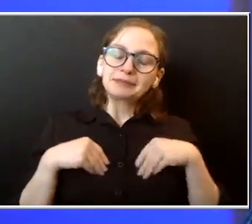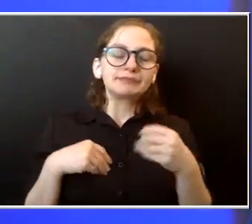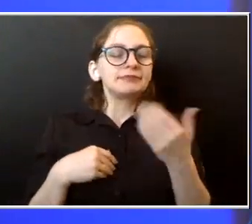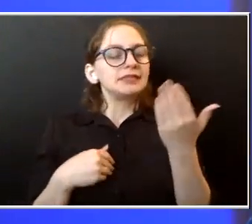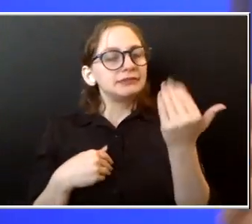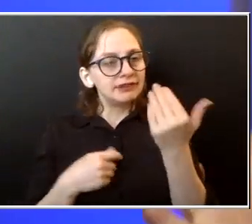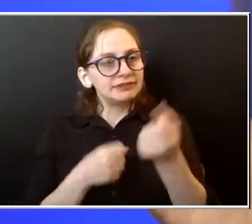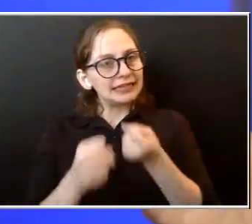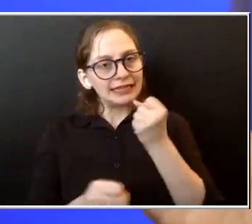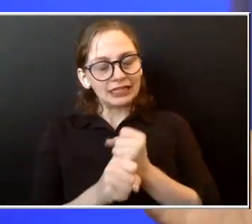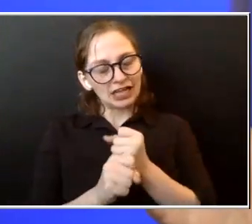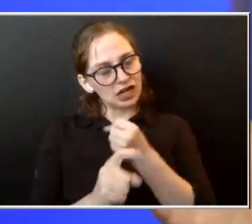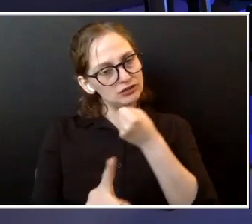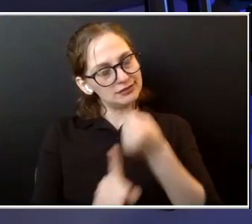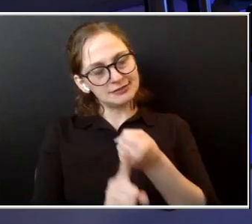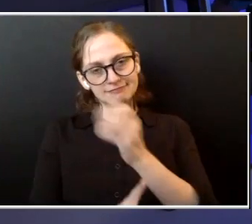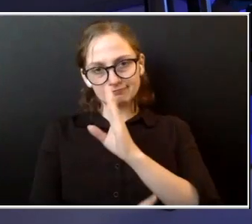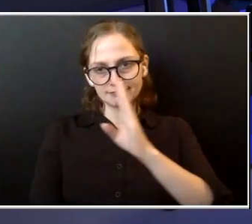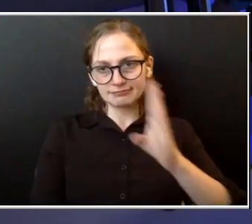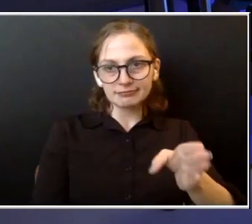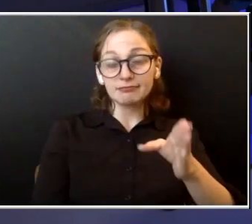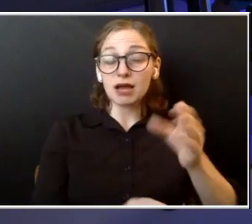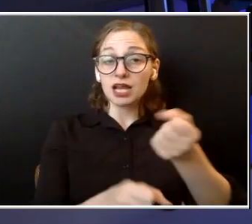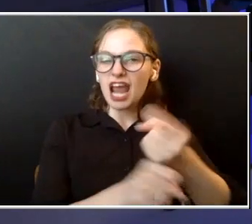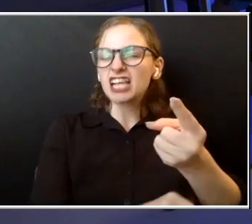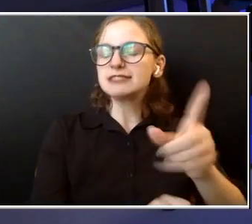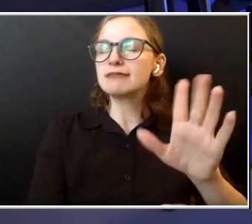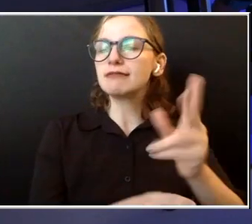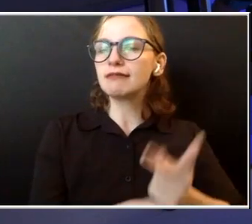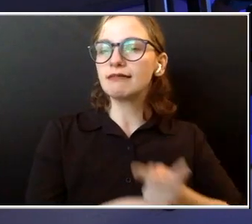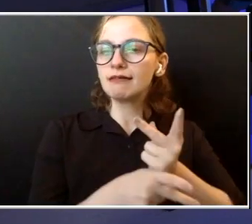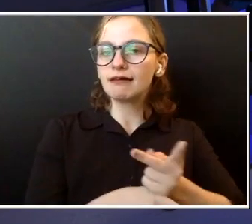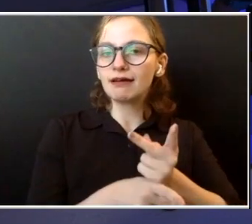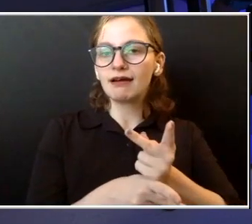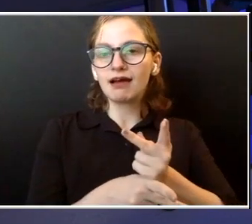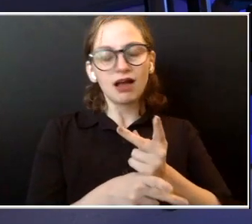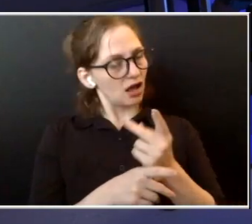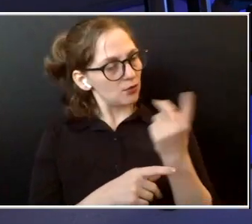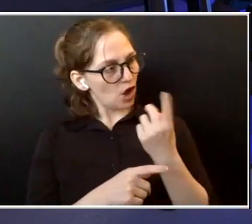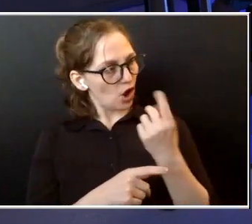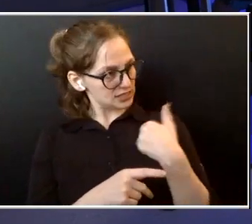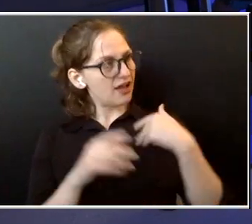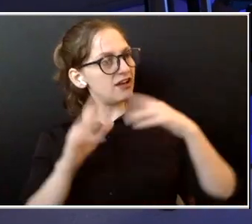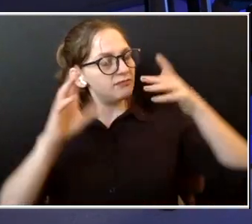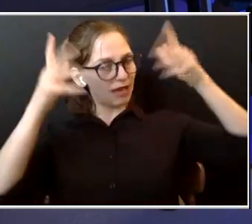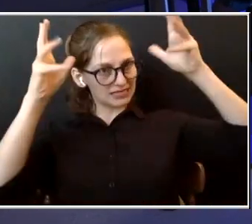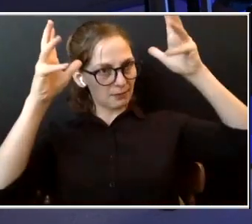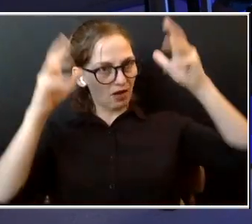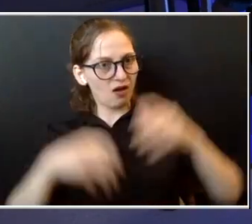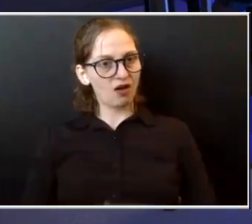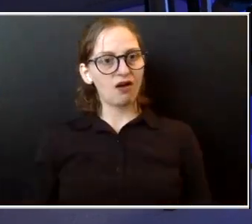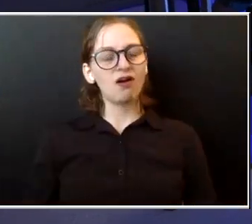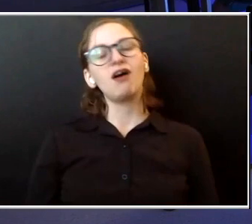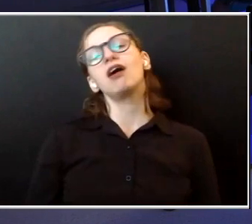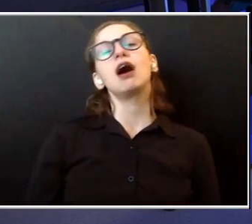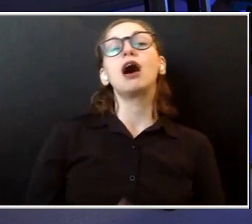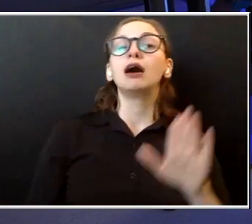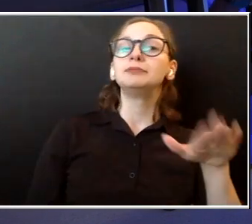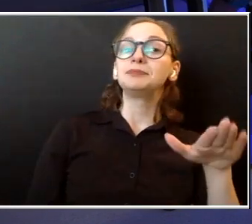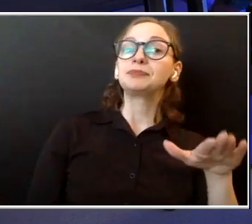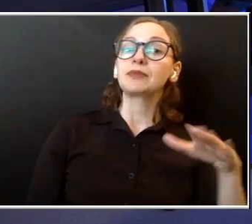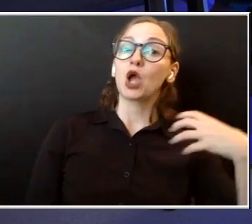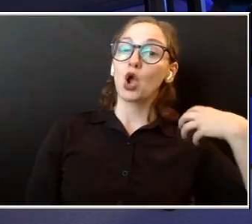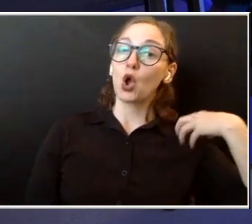year, watch out. And you know, there is basketball. That is true. Although that Marquette game last night was a little Coach Tang.